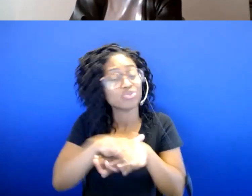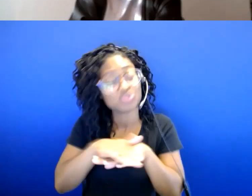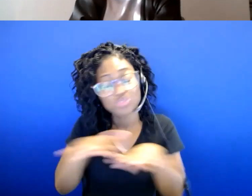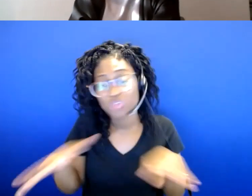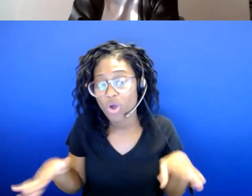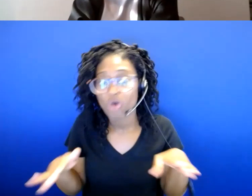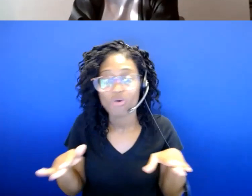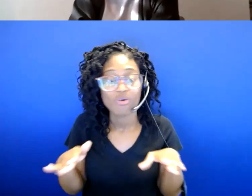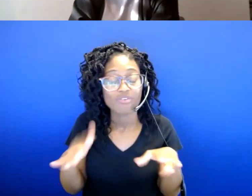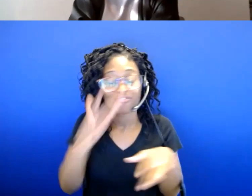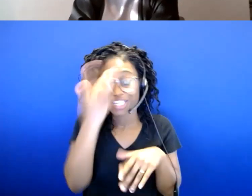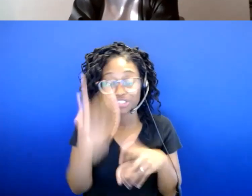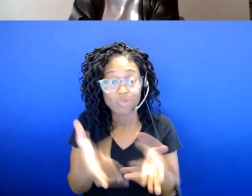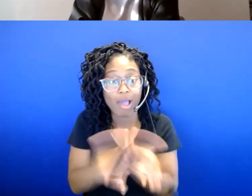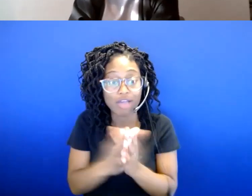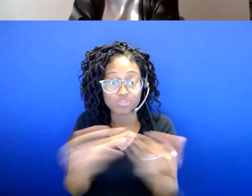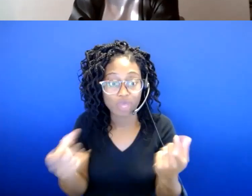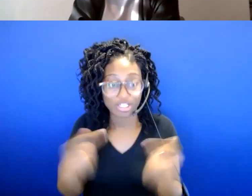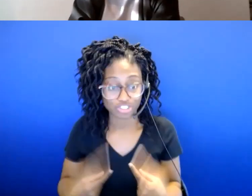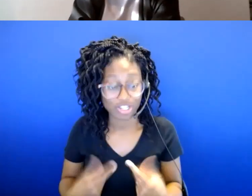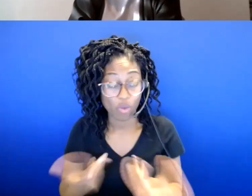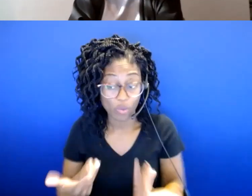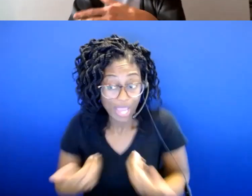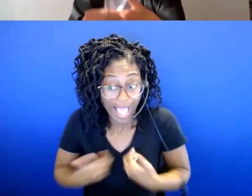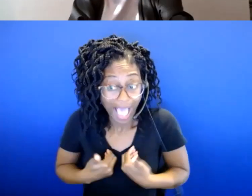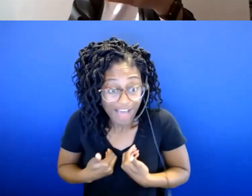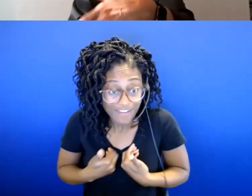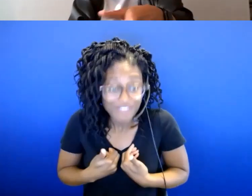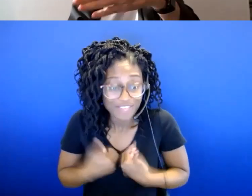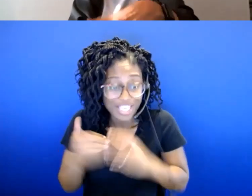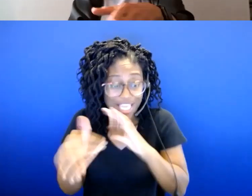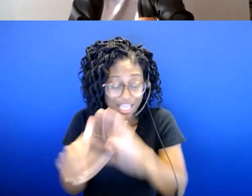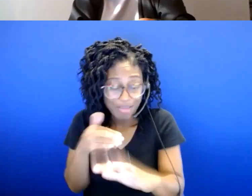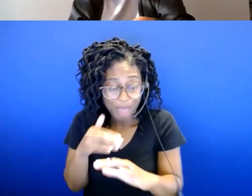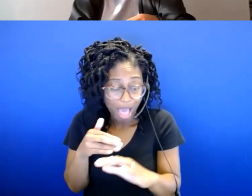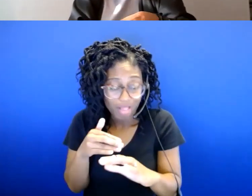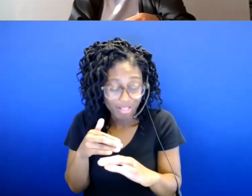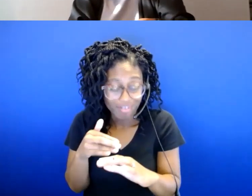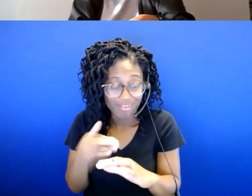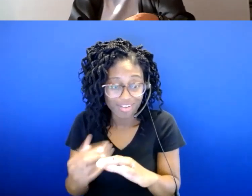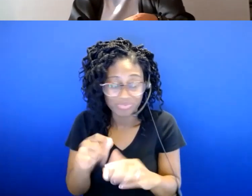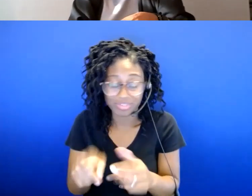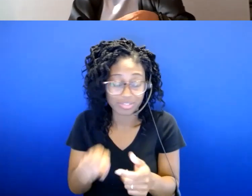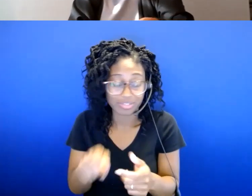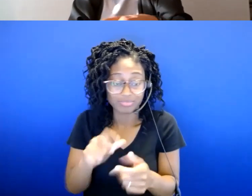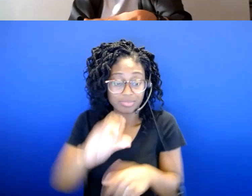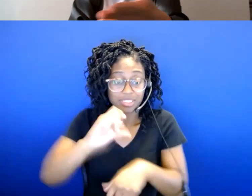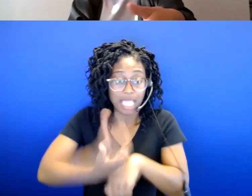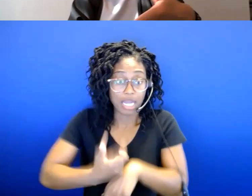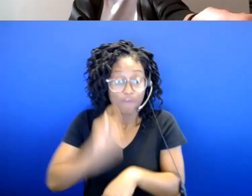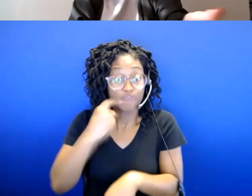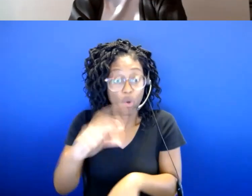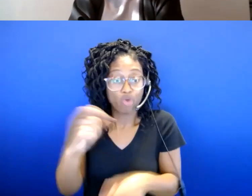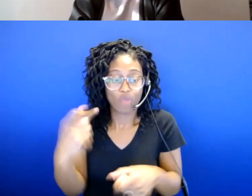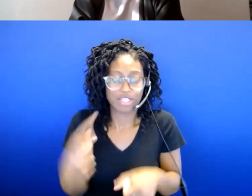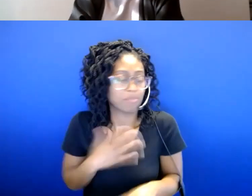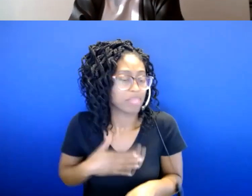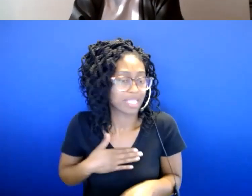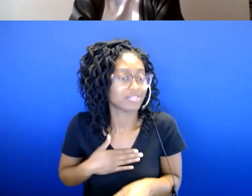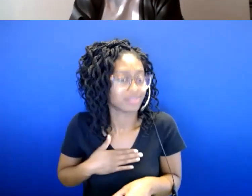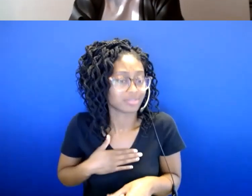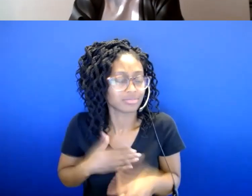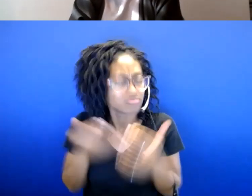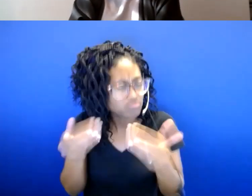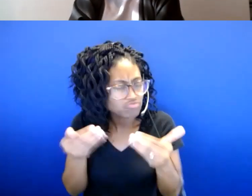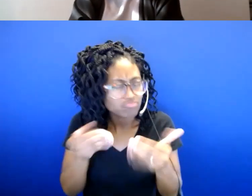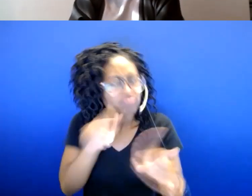a dedicated email box, I think, that AERA has, and once you're creating your interactive presentation, there's lots